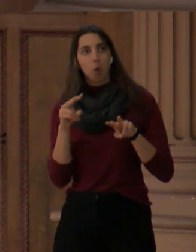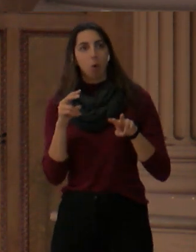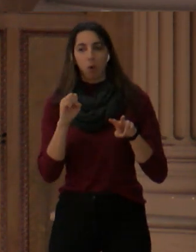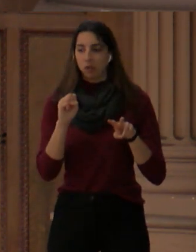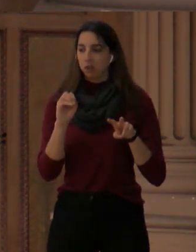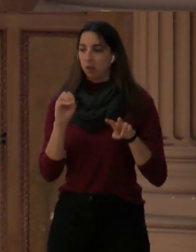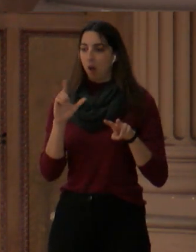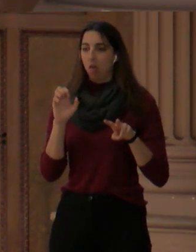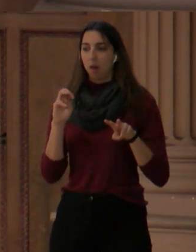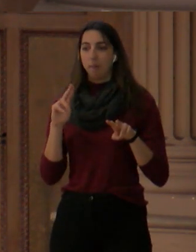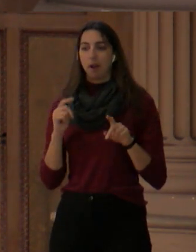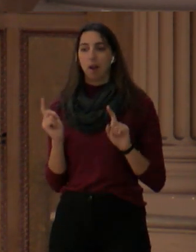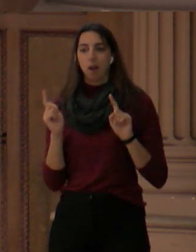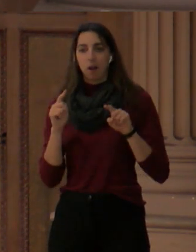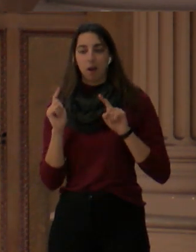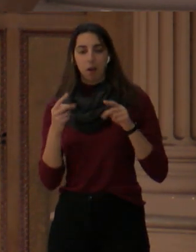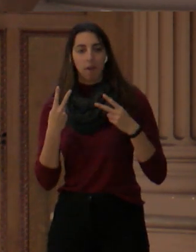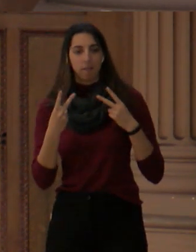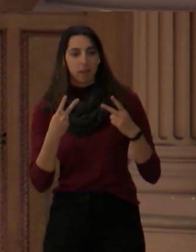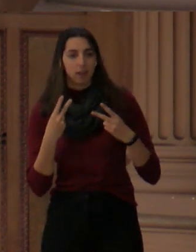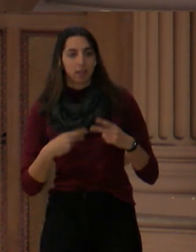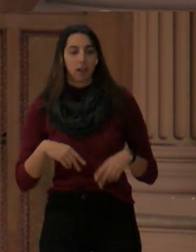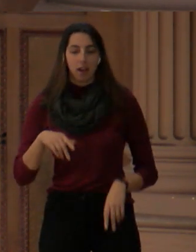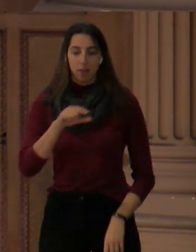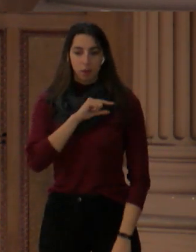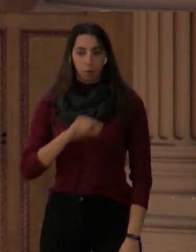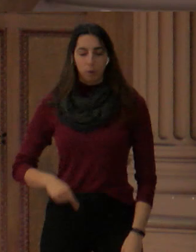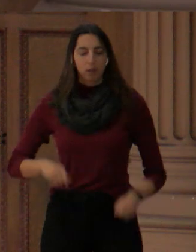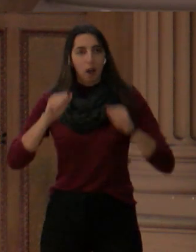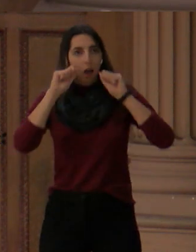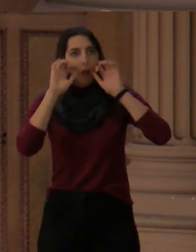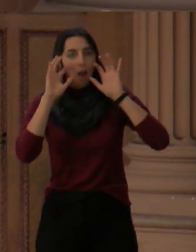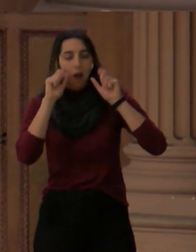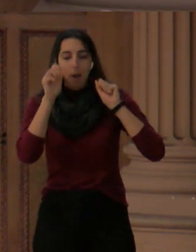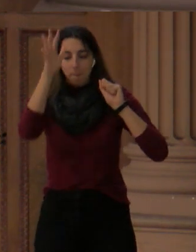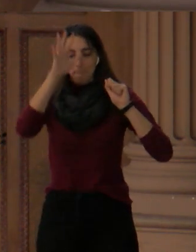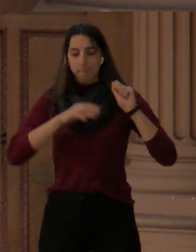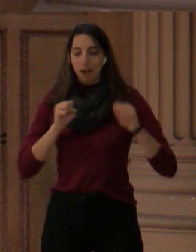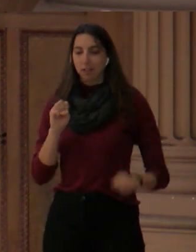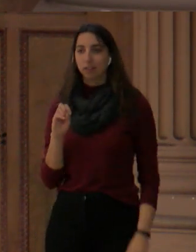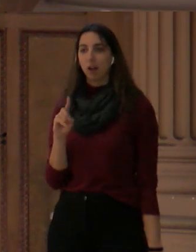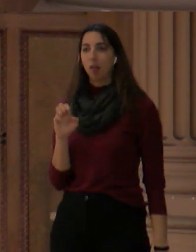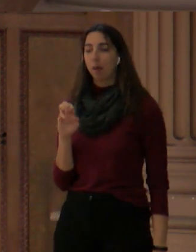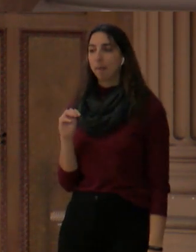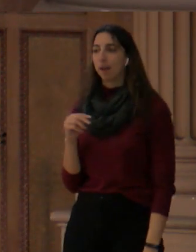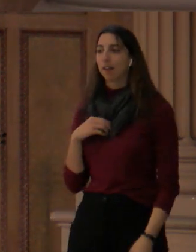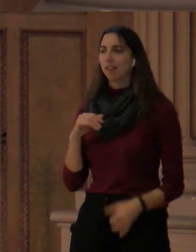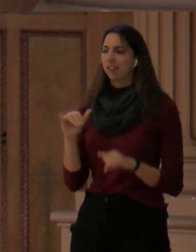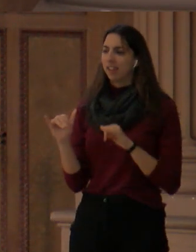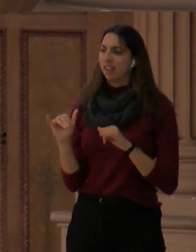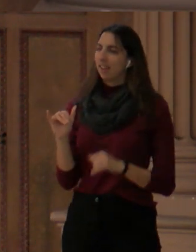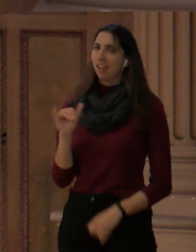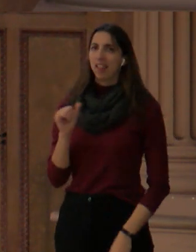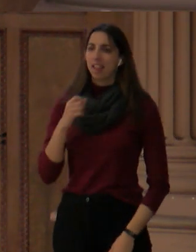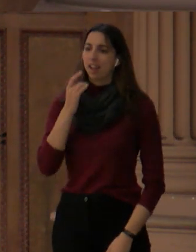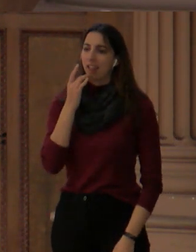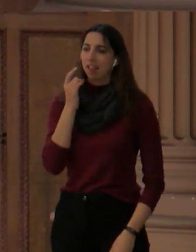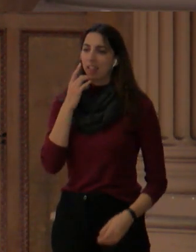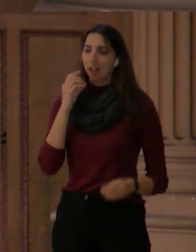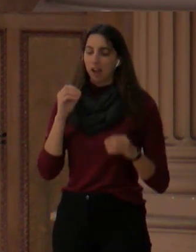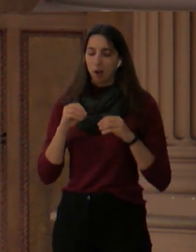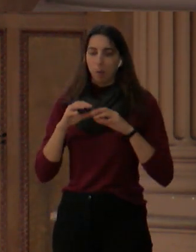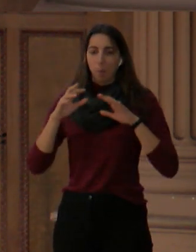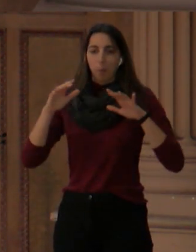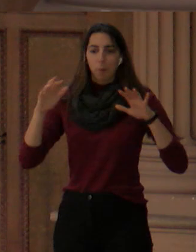them where foreign queens are coming and they're amazed at this man Solomon. He's like a light to all the world around him. He